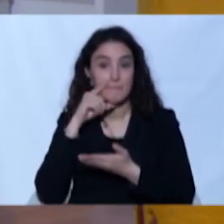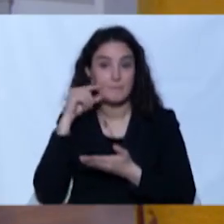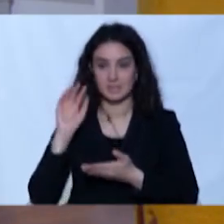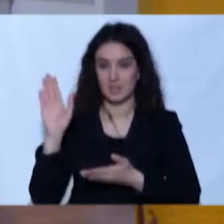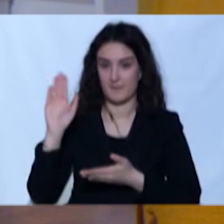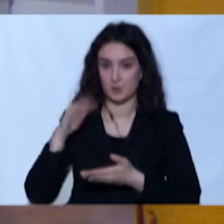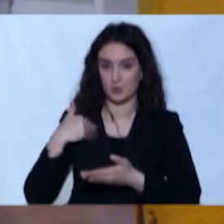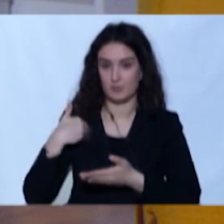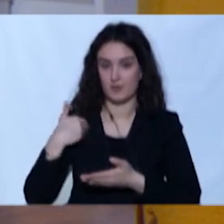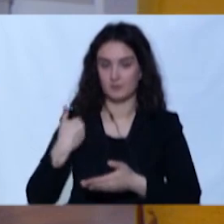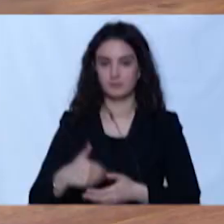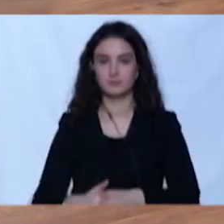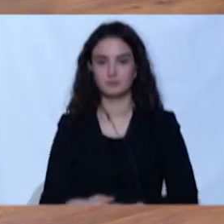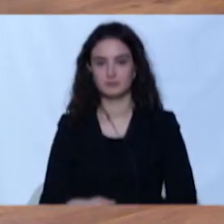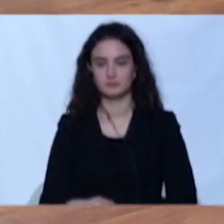hello."